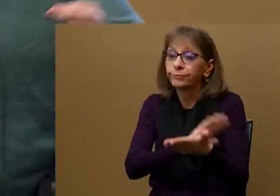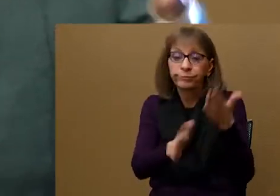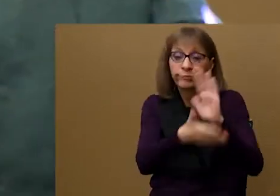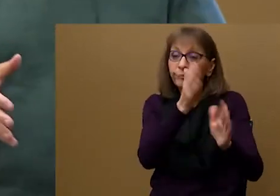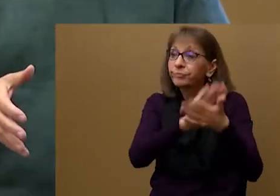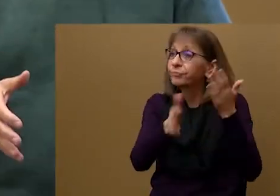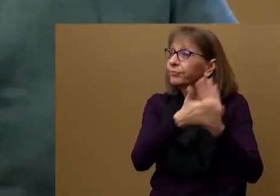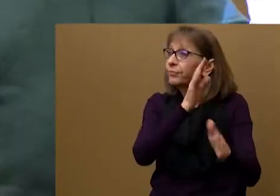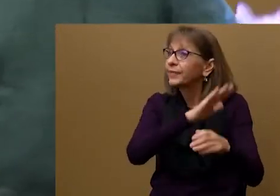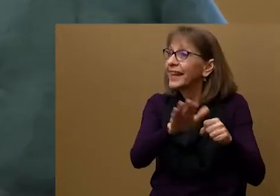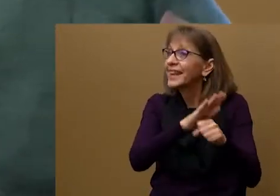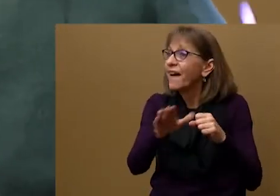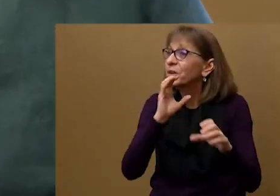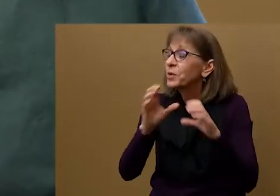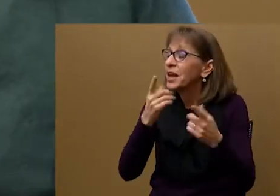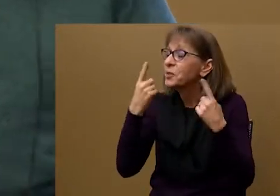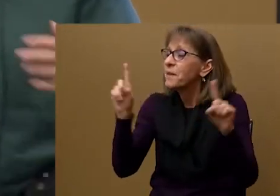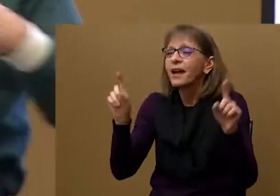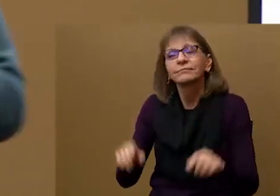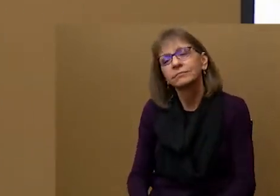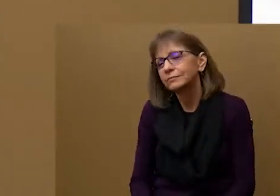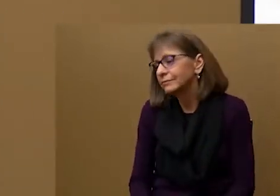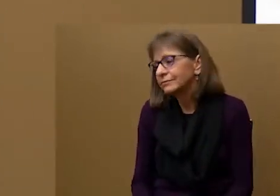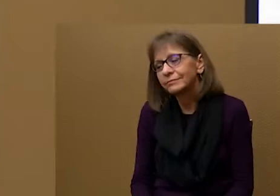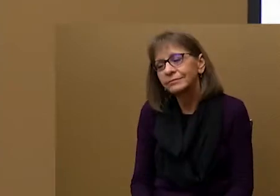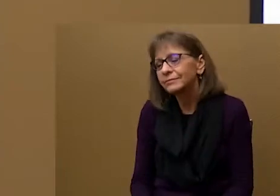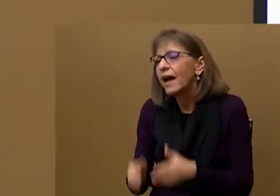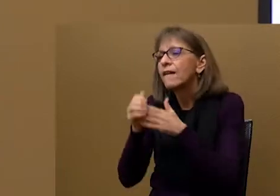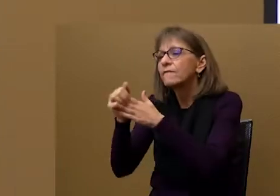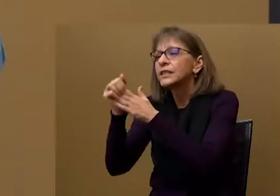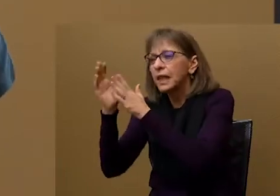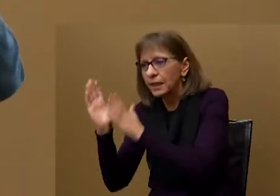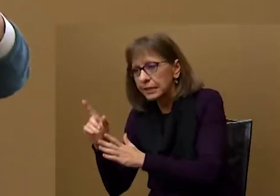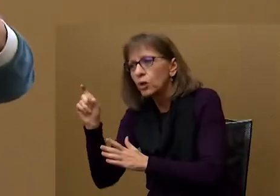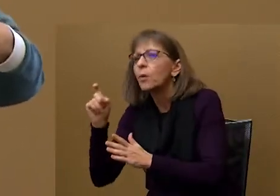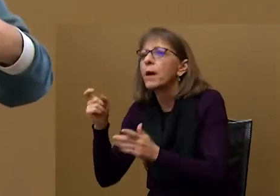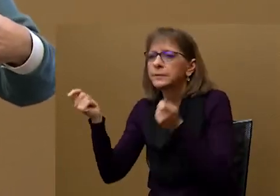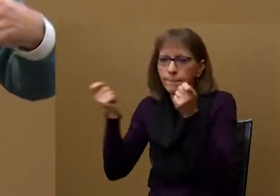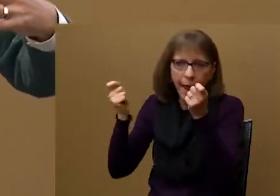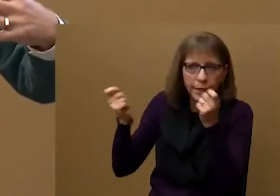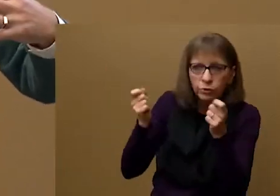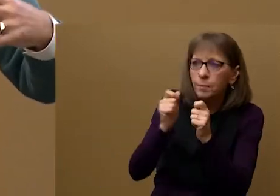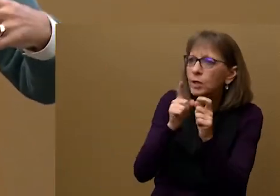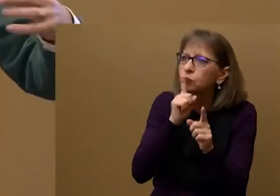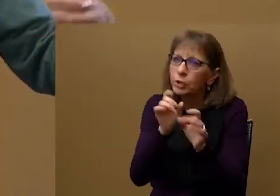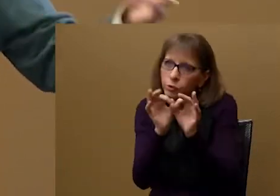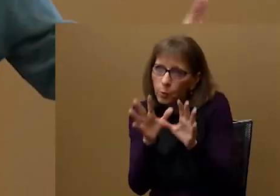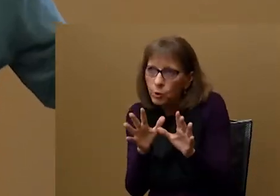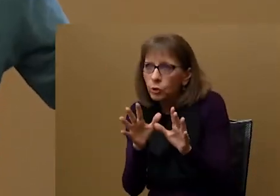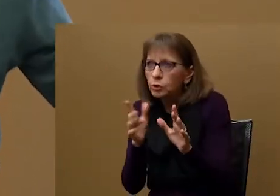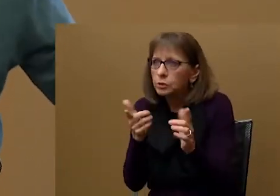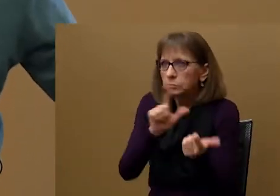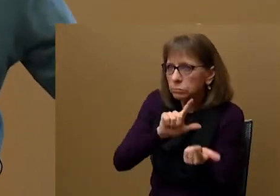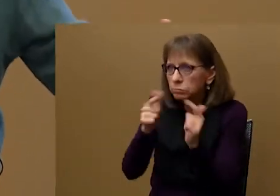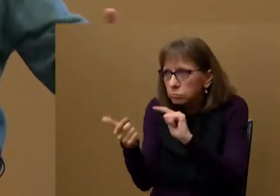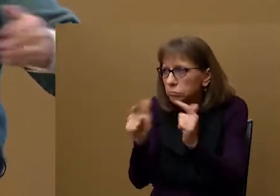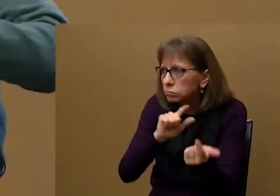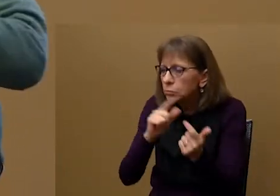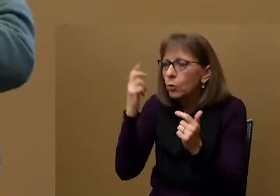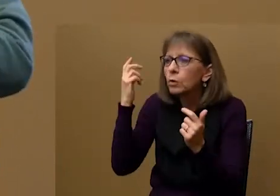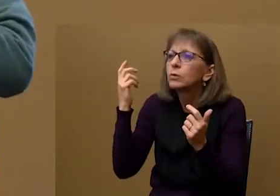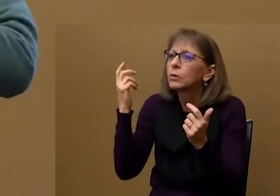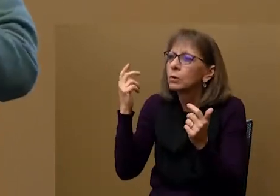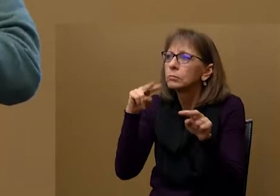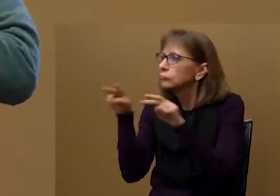having an interpreter in the room is not enough. The facilitator has to manage the flow of information to make sure the interpreters can do their job.